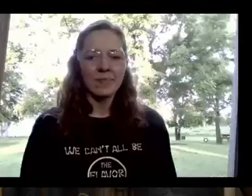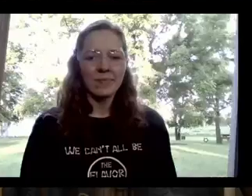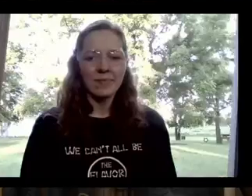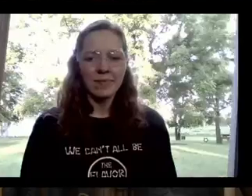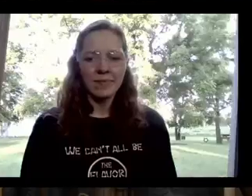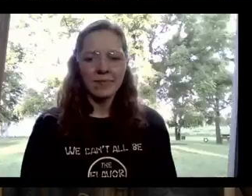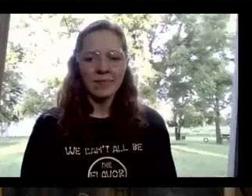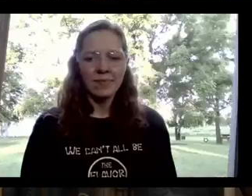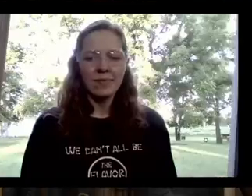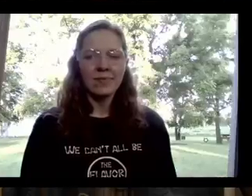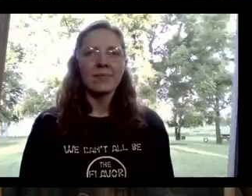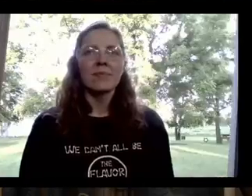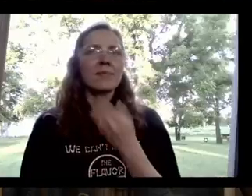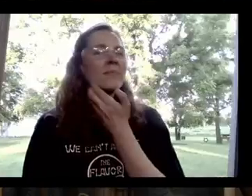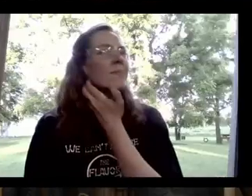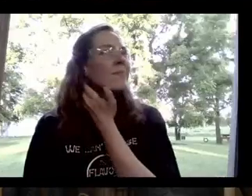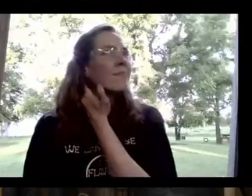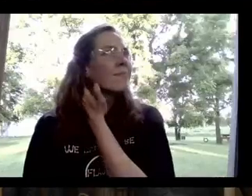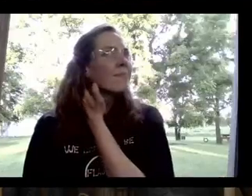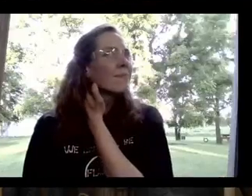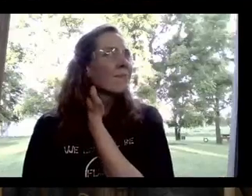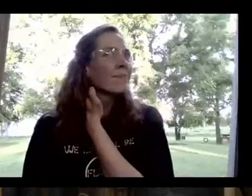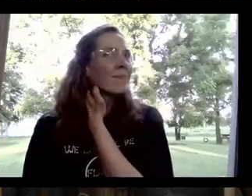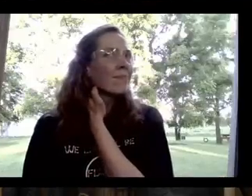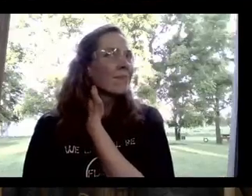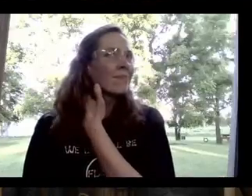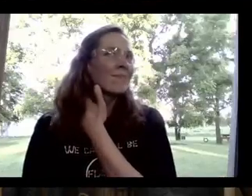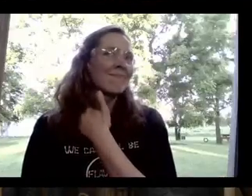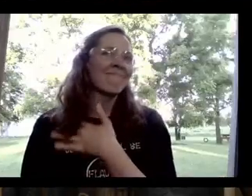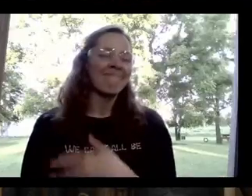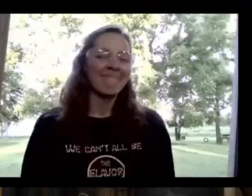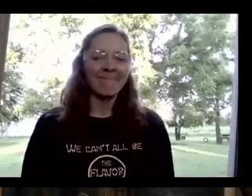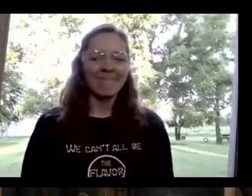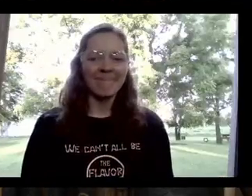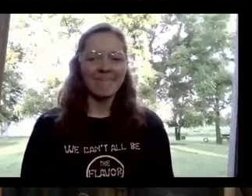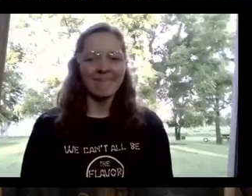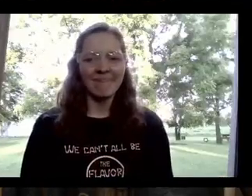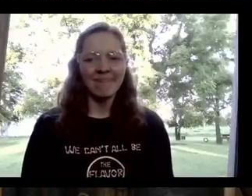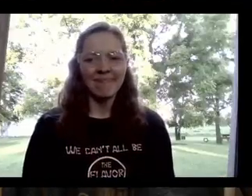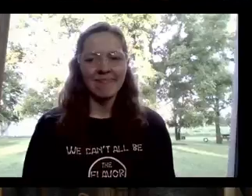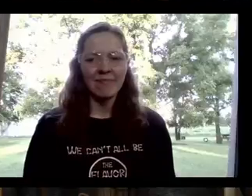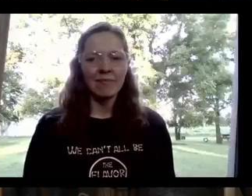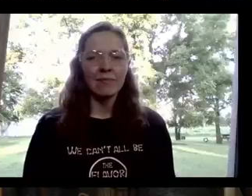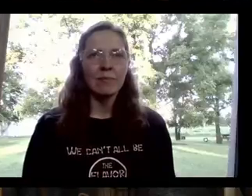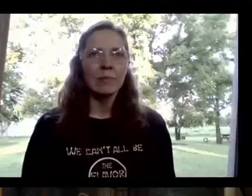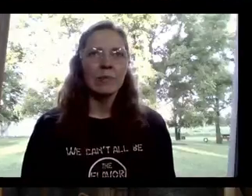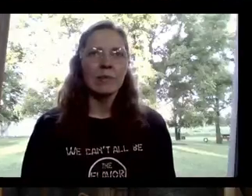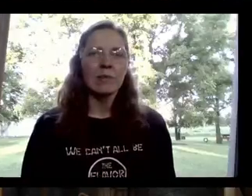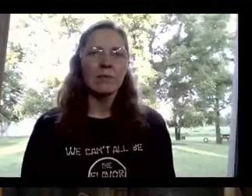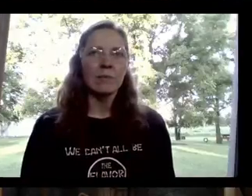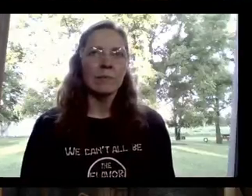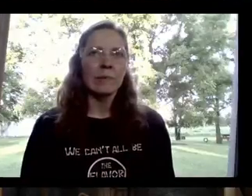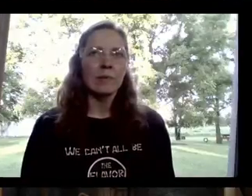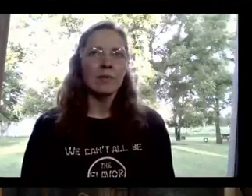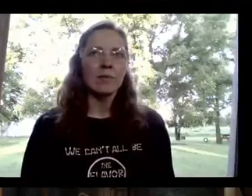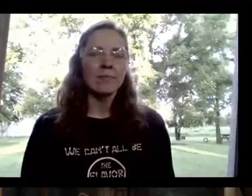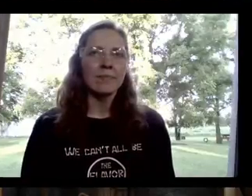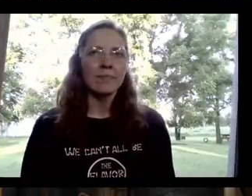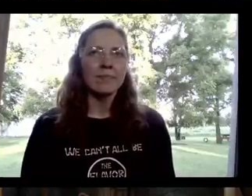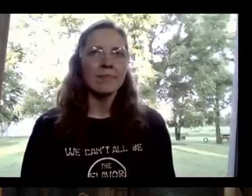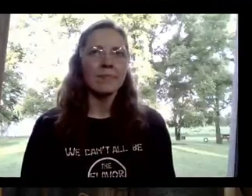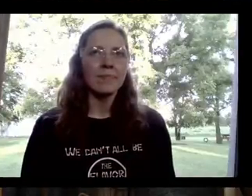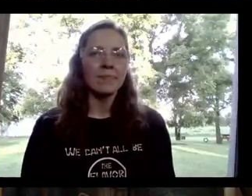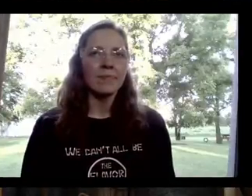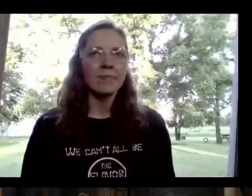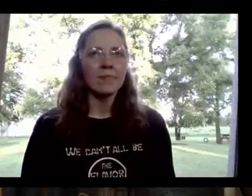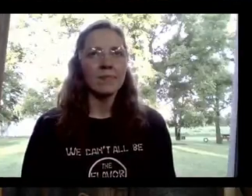portion to a guy that's standing up here sweating and trying to entertain you, right? And I know there's a lot of channels out there,